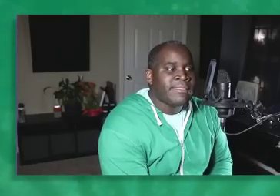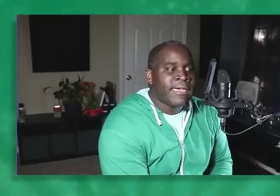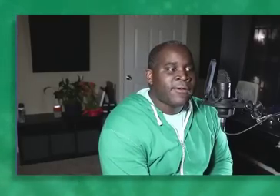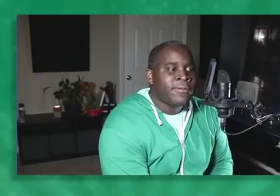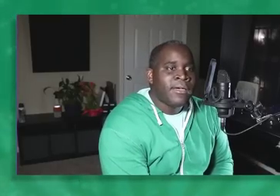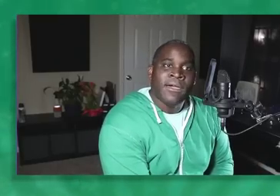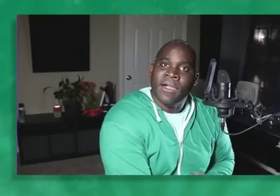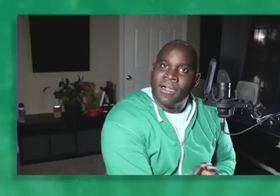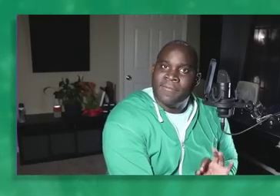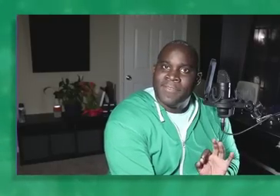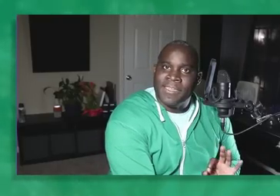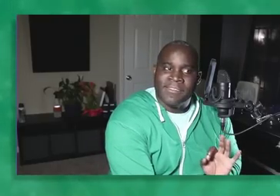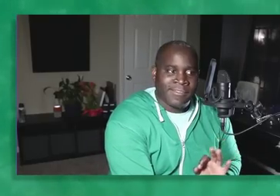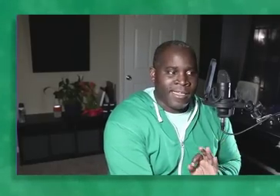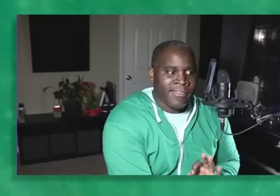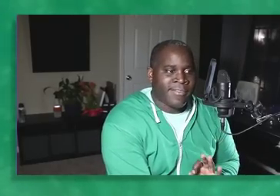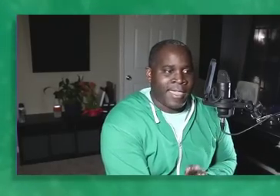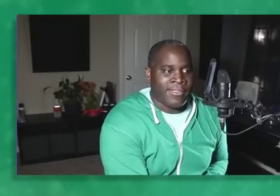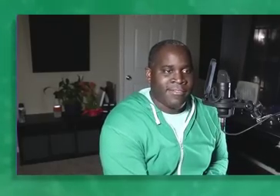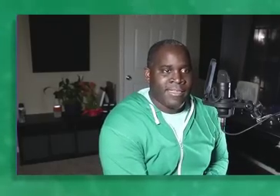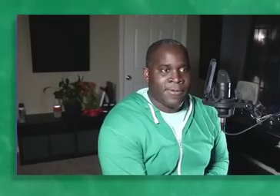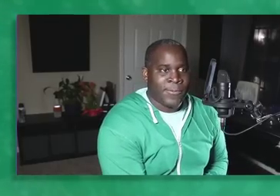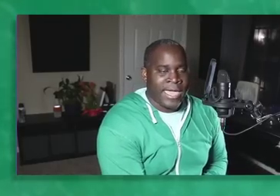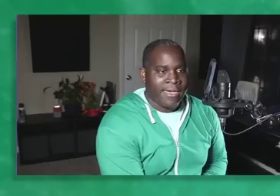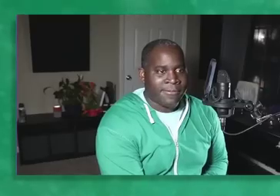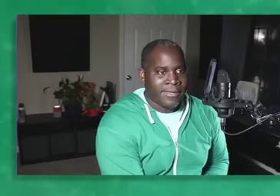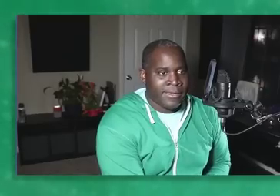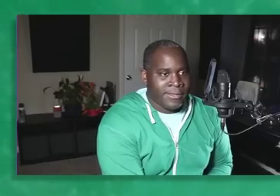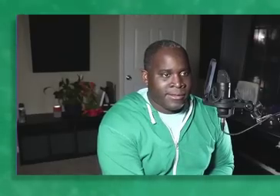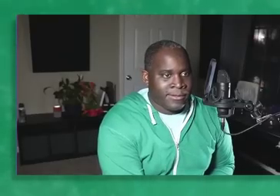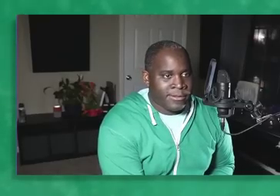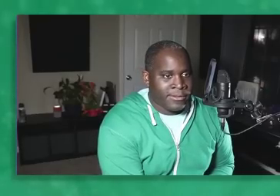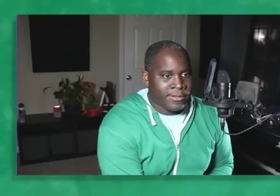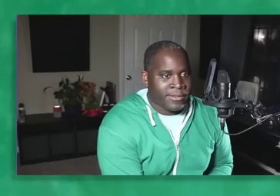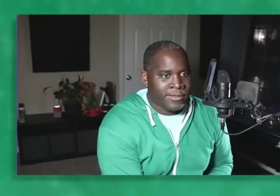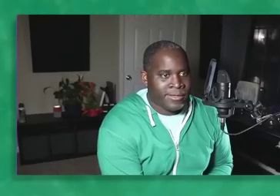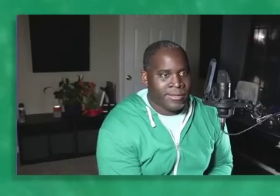do a breakdown of the signs now. Let's see what we have.